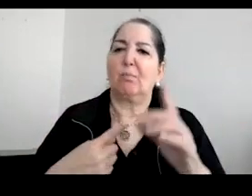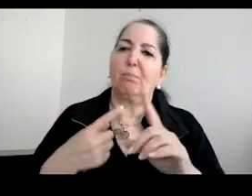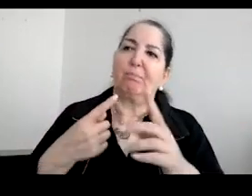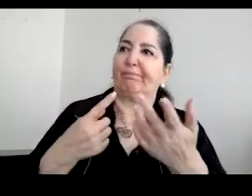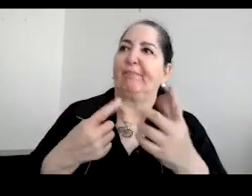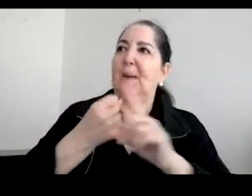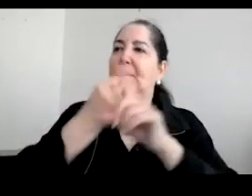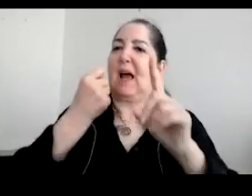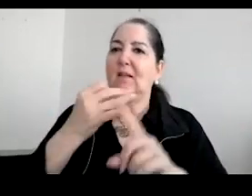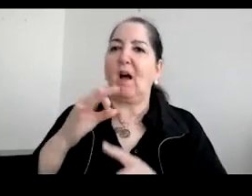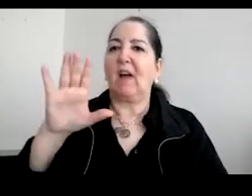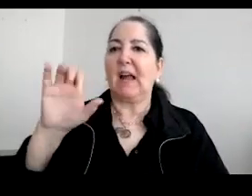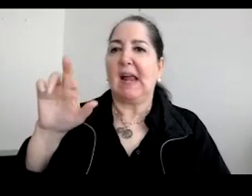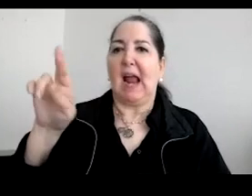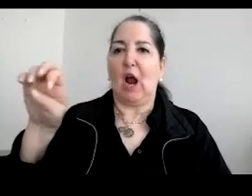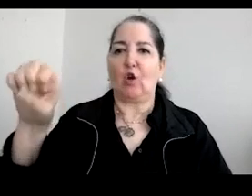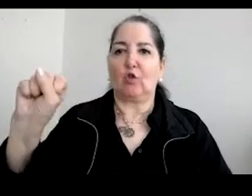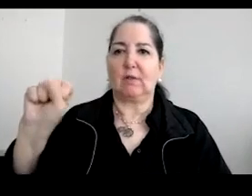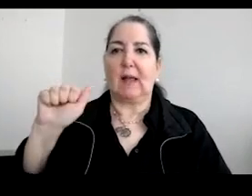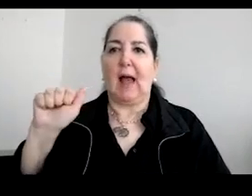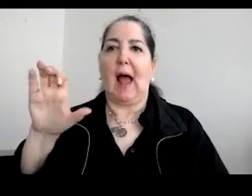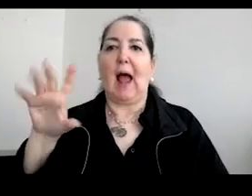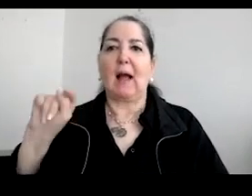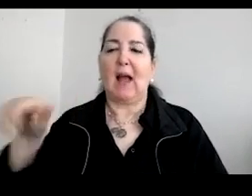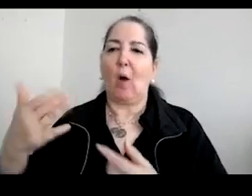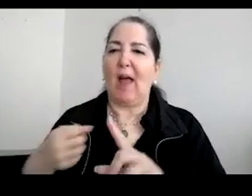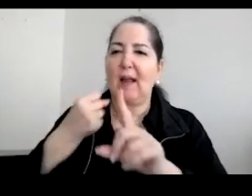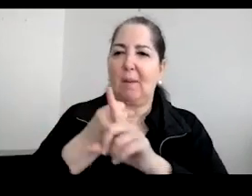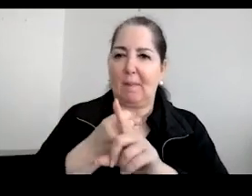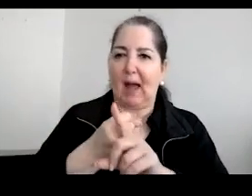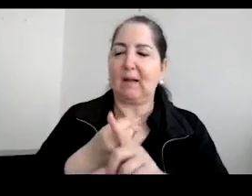Yeah, so almost certainly you're going to see calls for